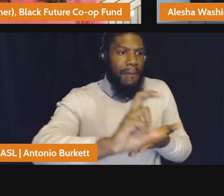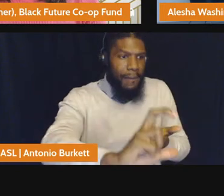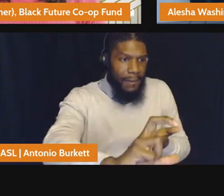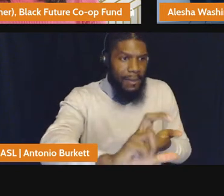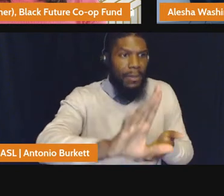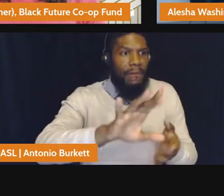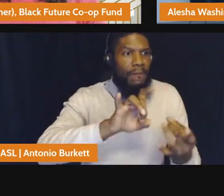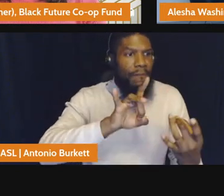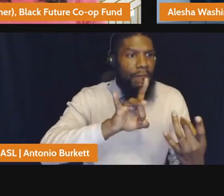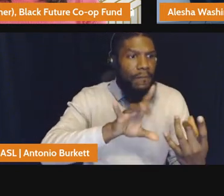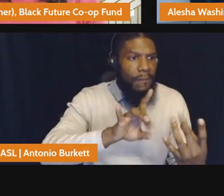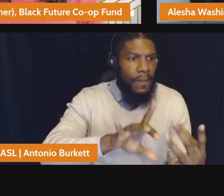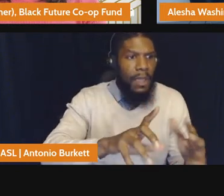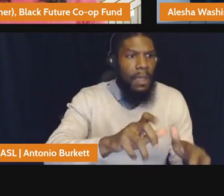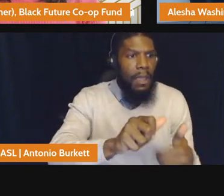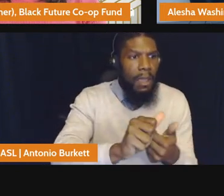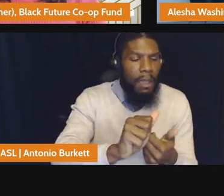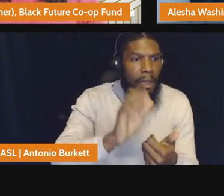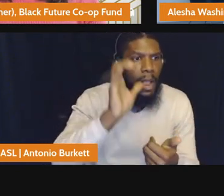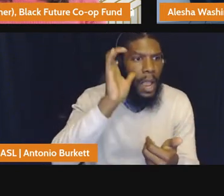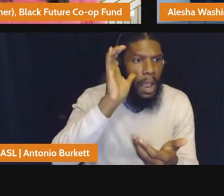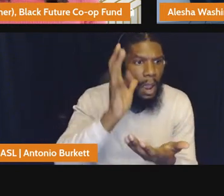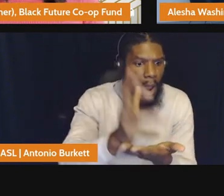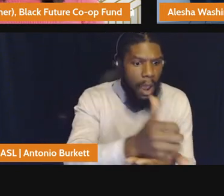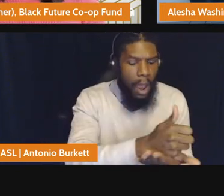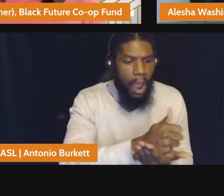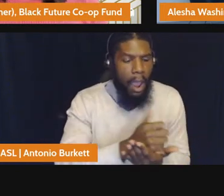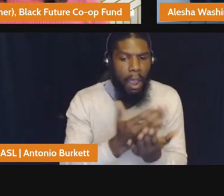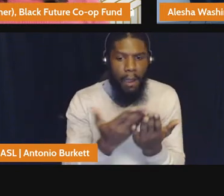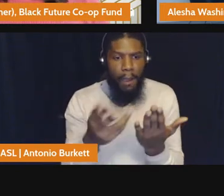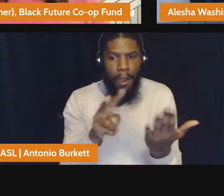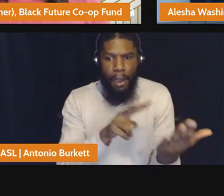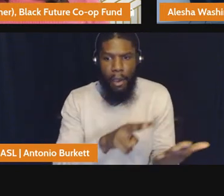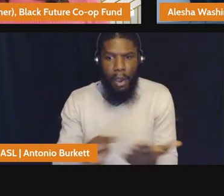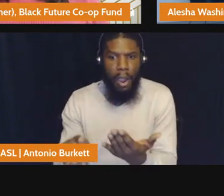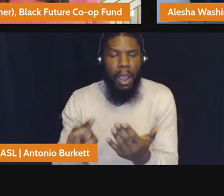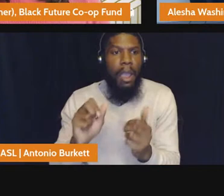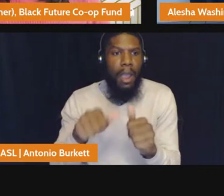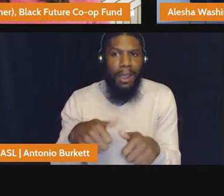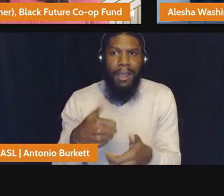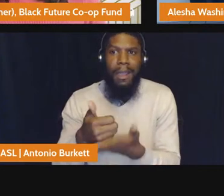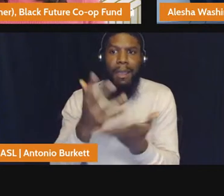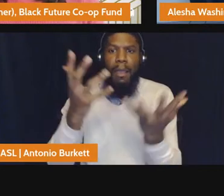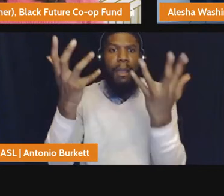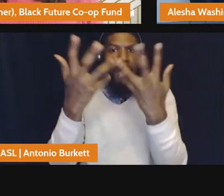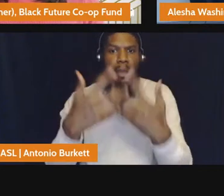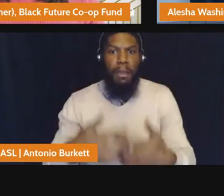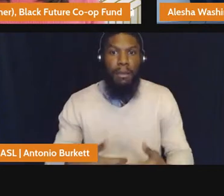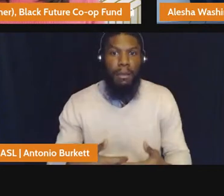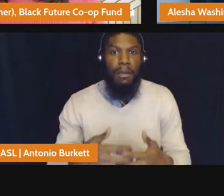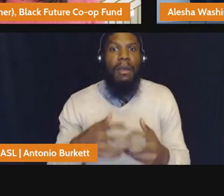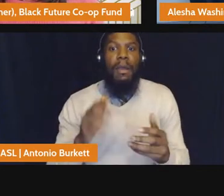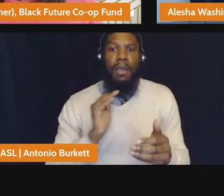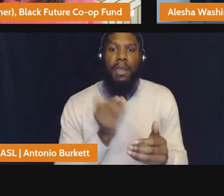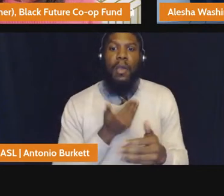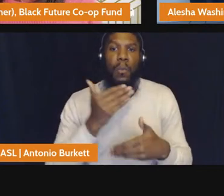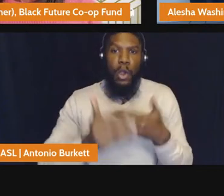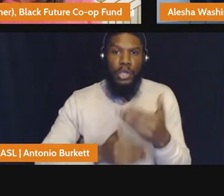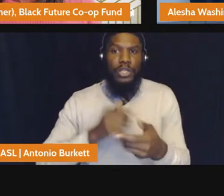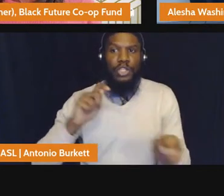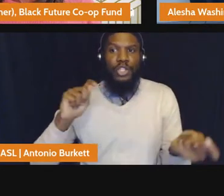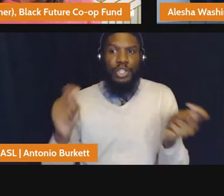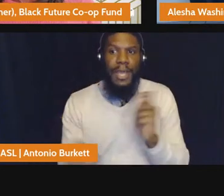changed our evaluation process to just be conversations, to be those storytelling. Tell us what's happening. Tell us what's going